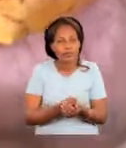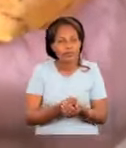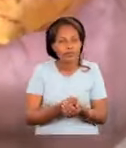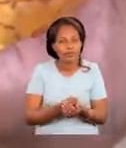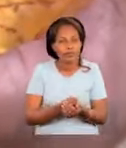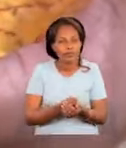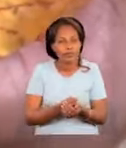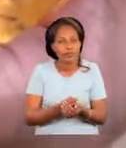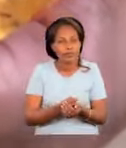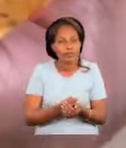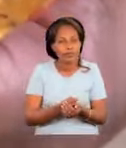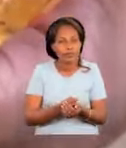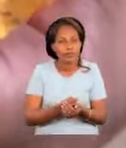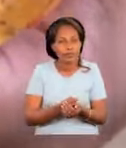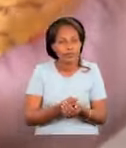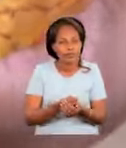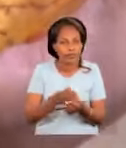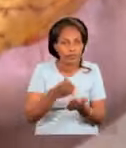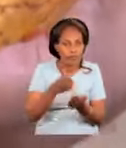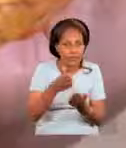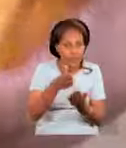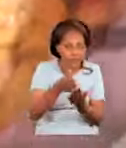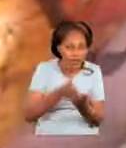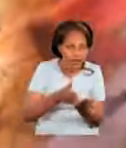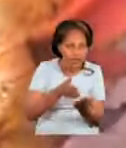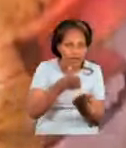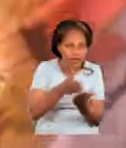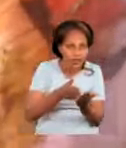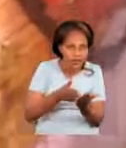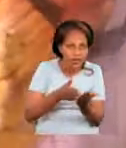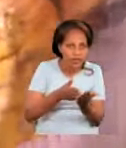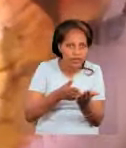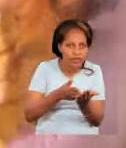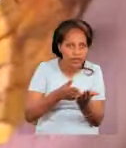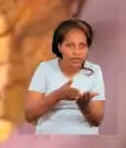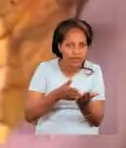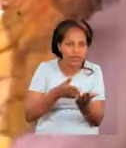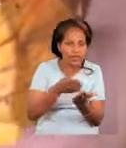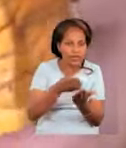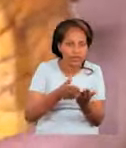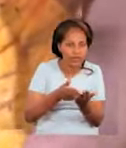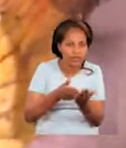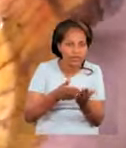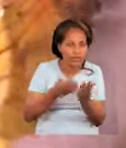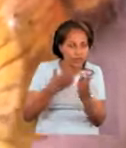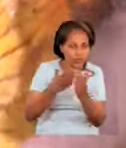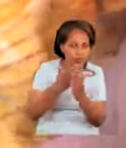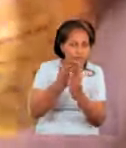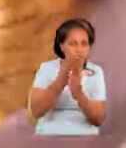Good. I will cut through this part.